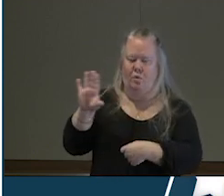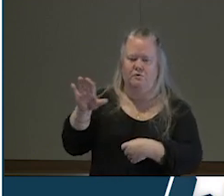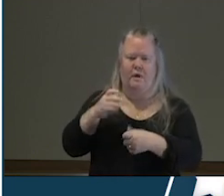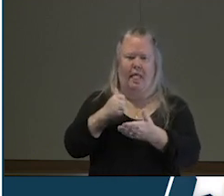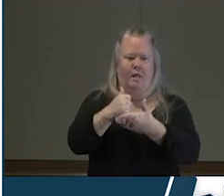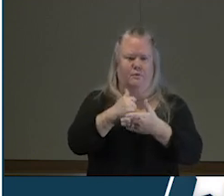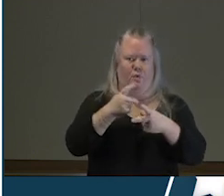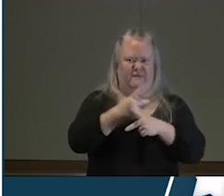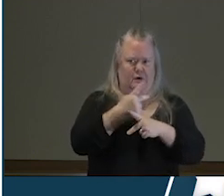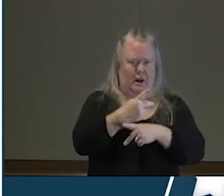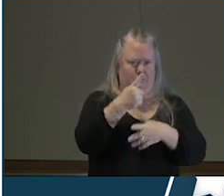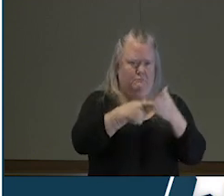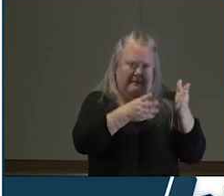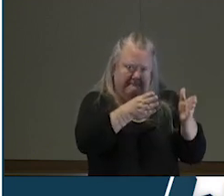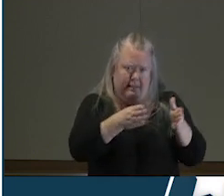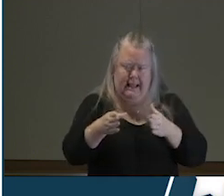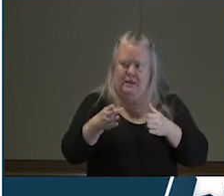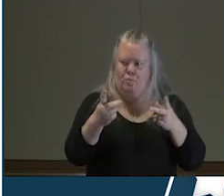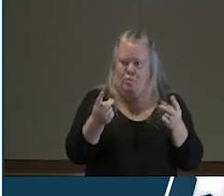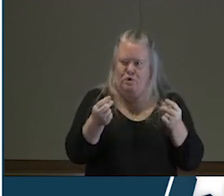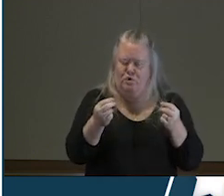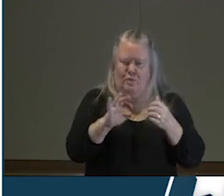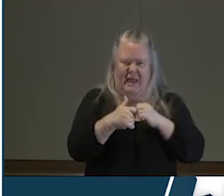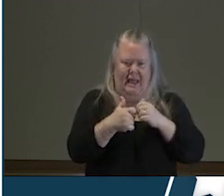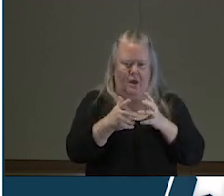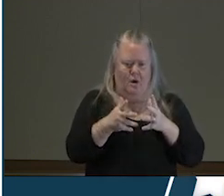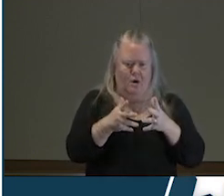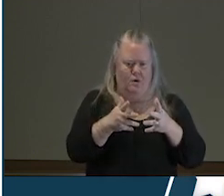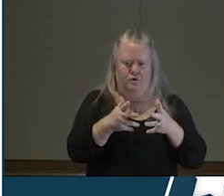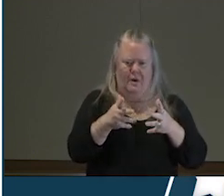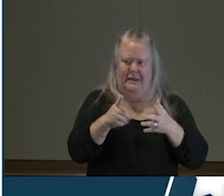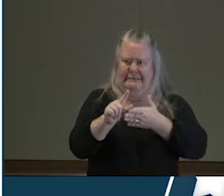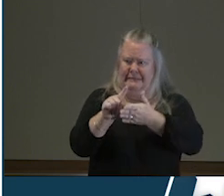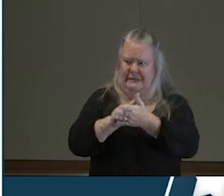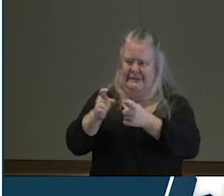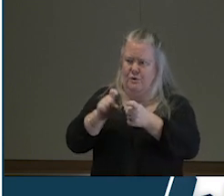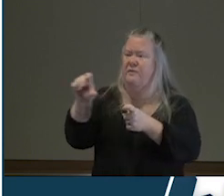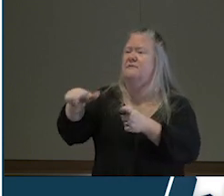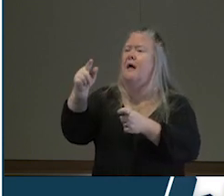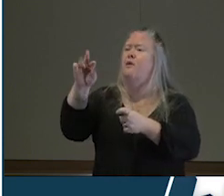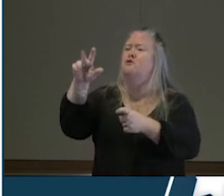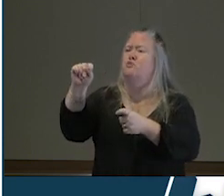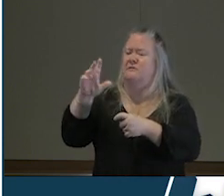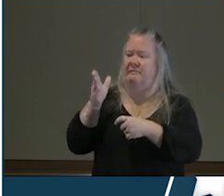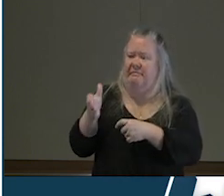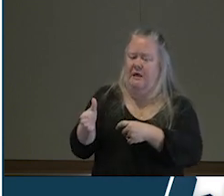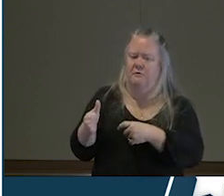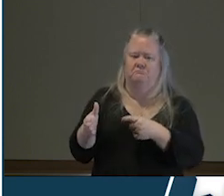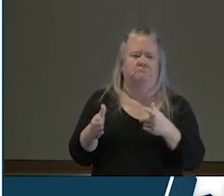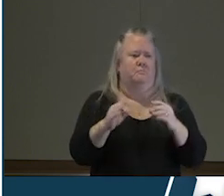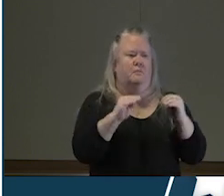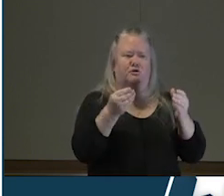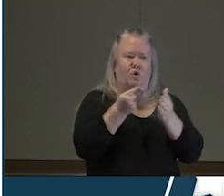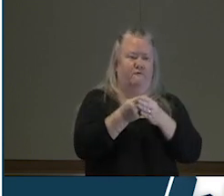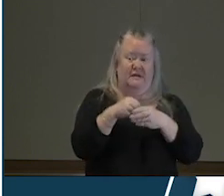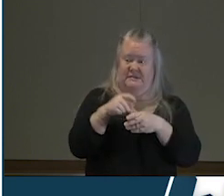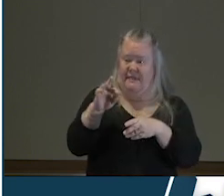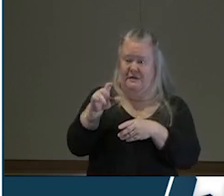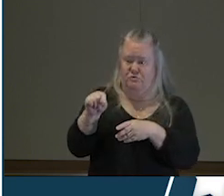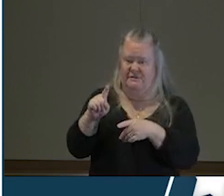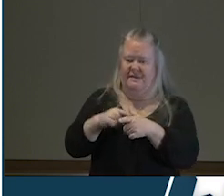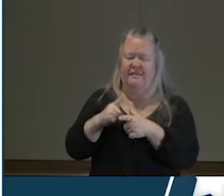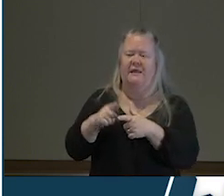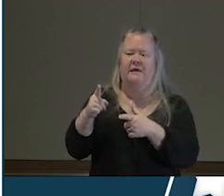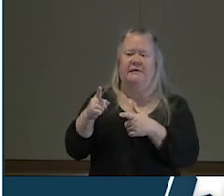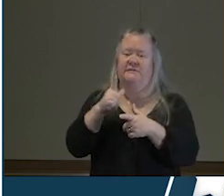figure out a little bit of a game plan of like, how do I legally deal with this other trust in existence? If there's no funds in that trust, it's